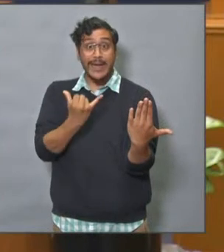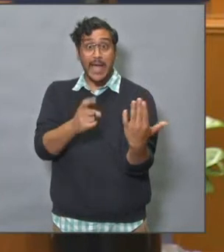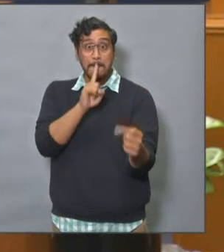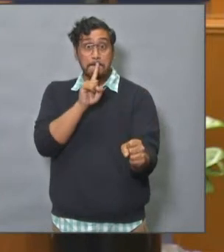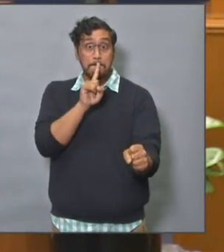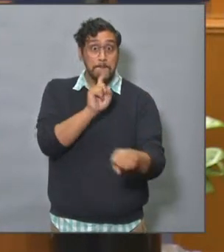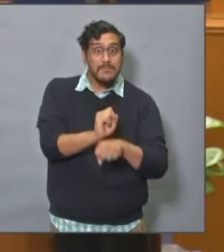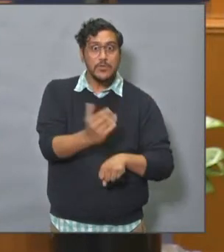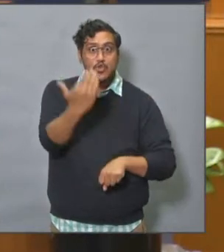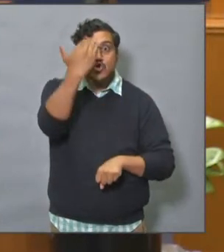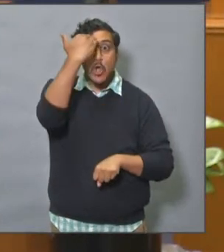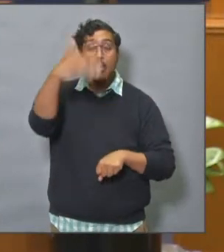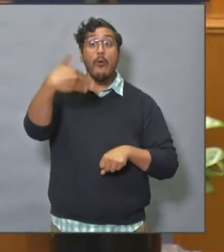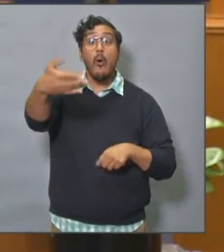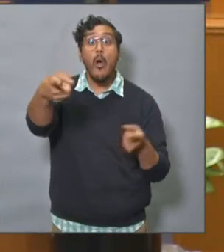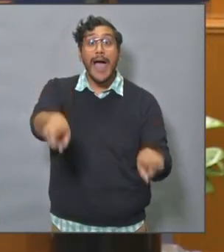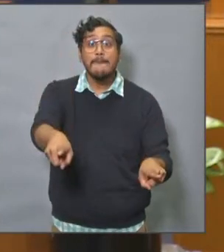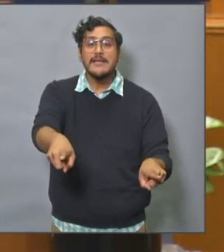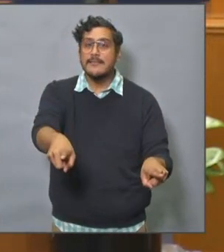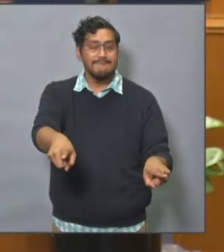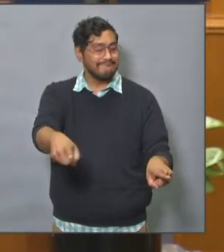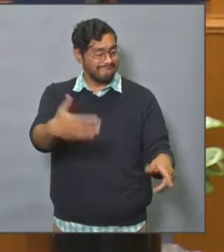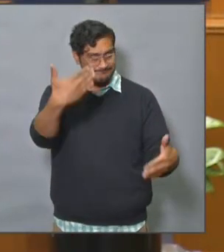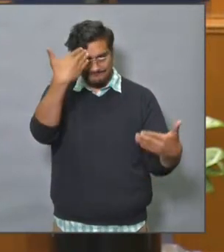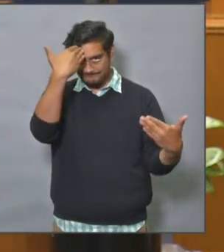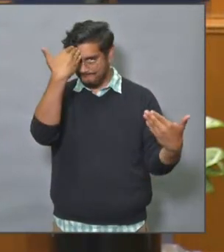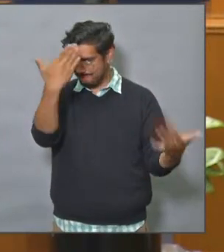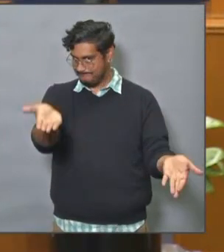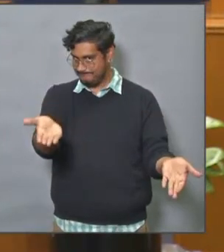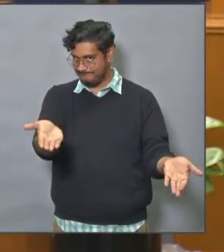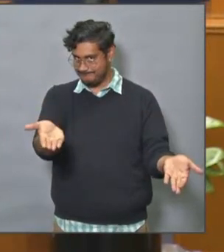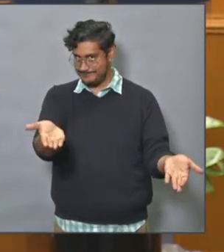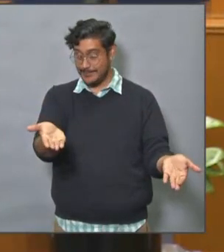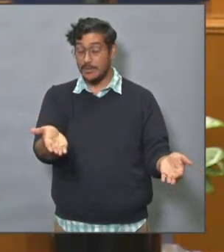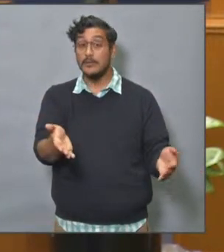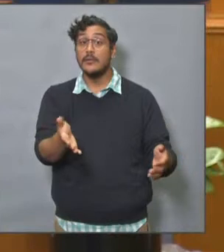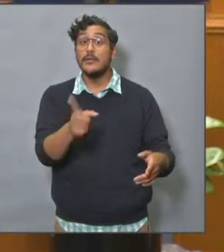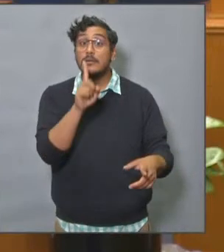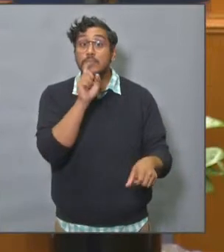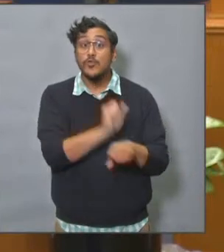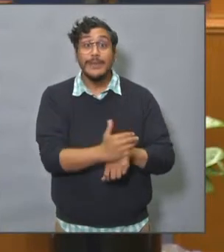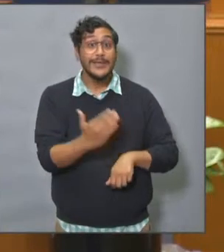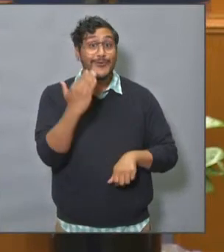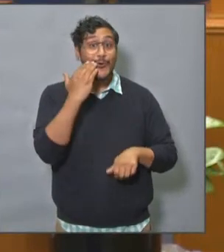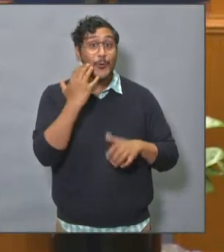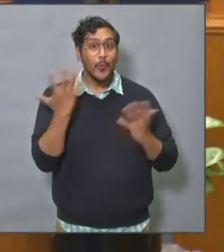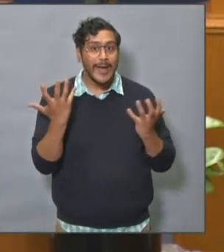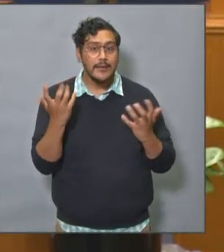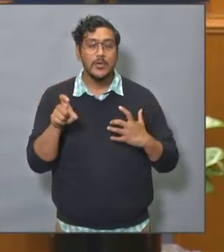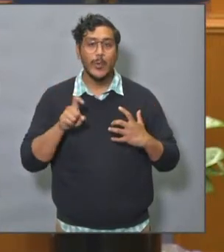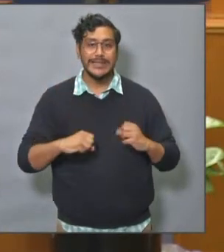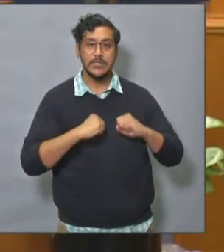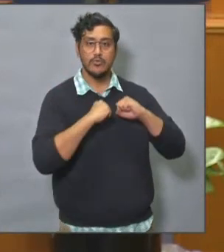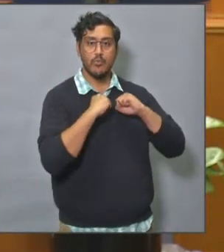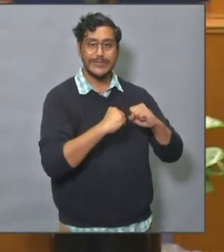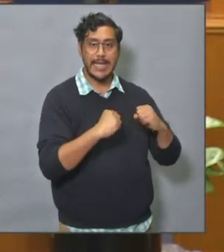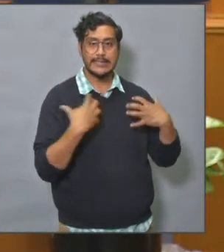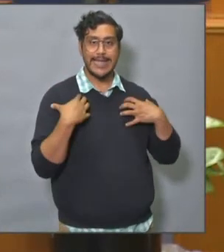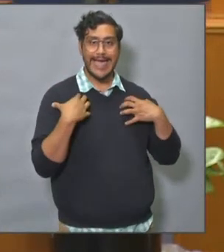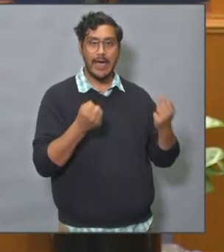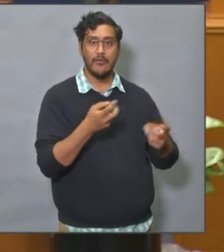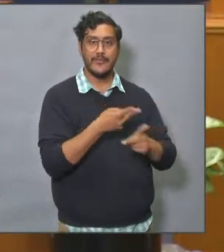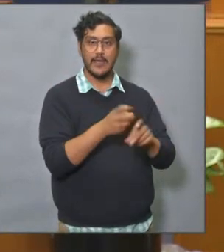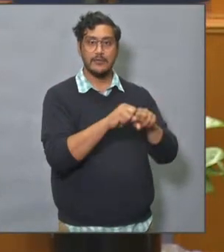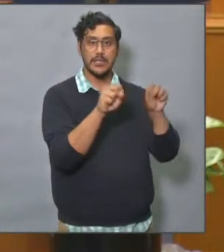happen next. We do know for a fact, though, that we have to do everything we can to protect the healthcare system for